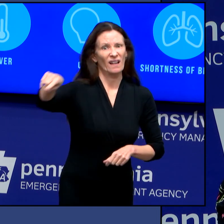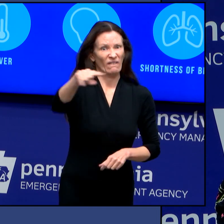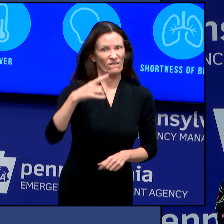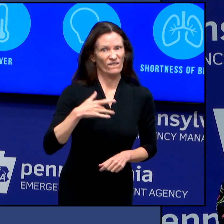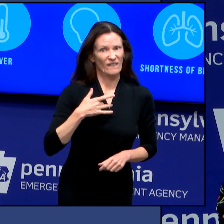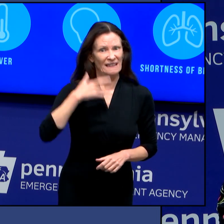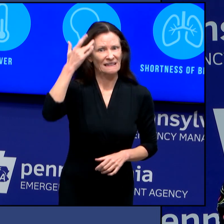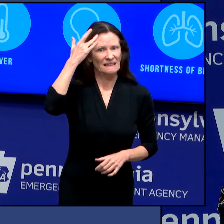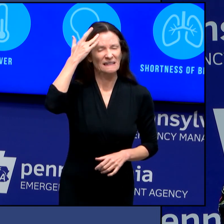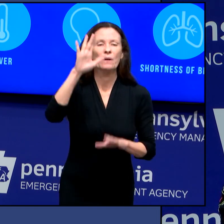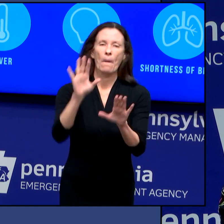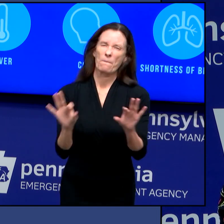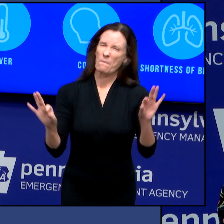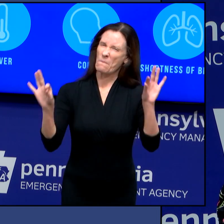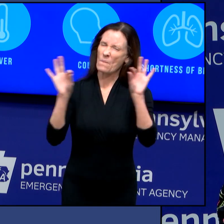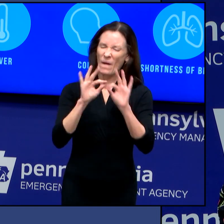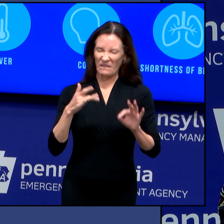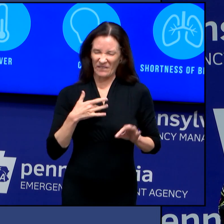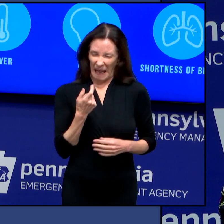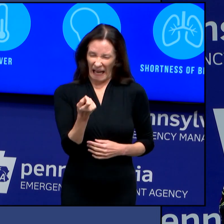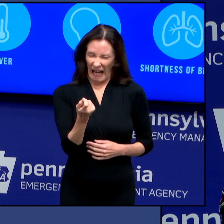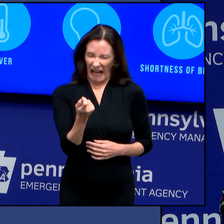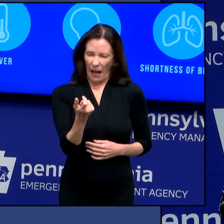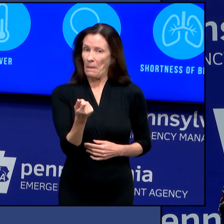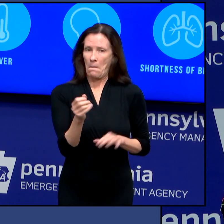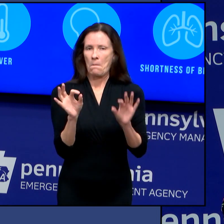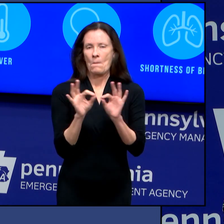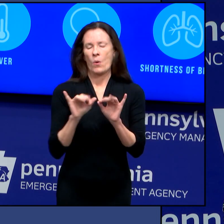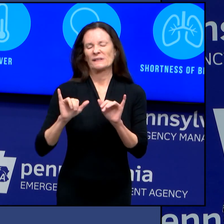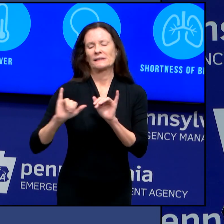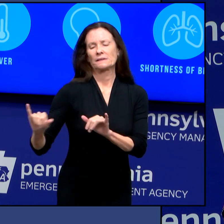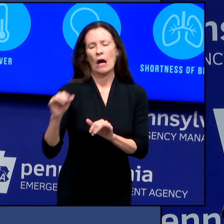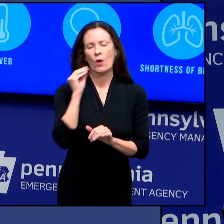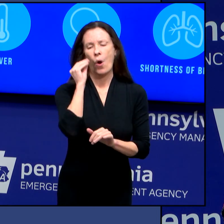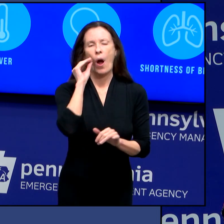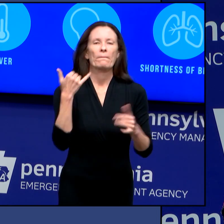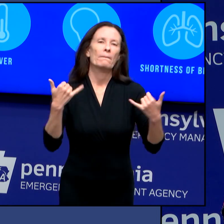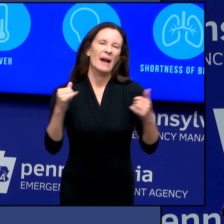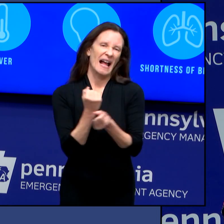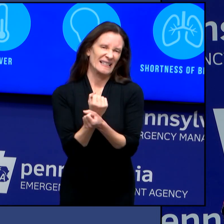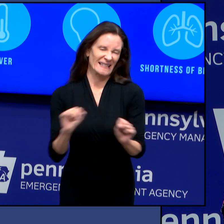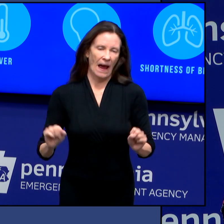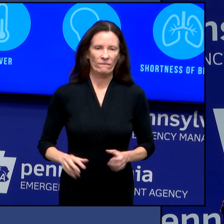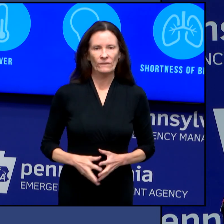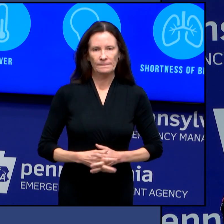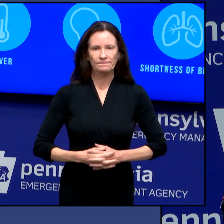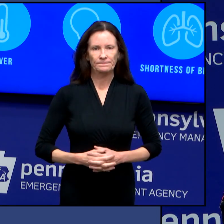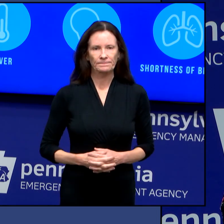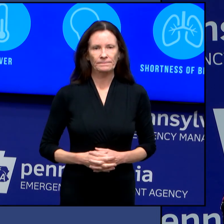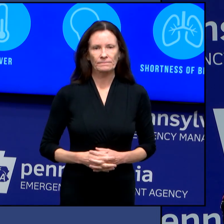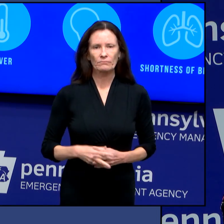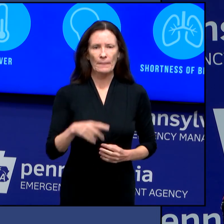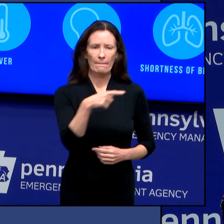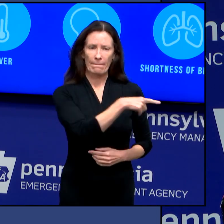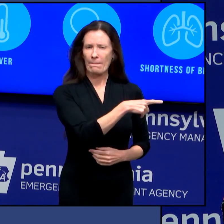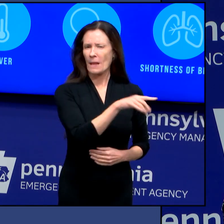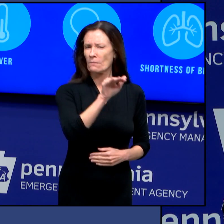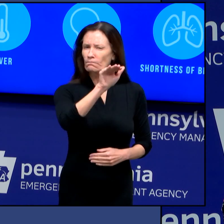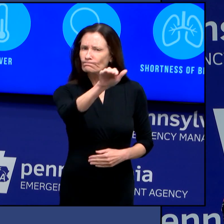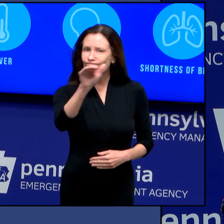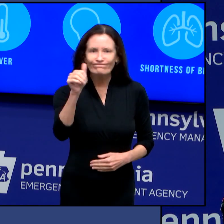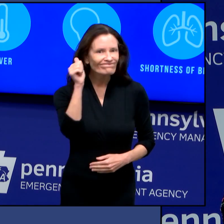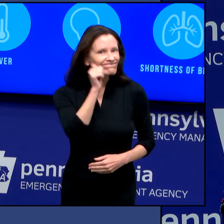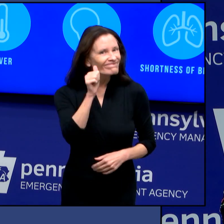Now, here are my daily reminders. Please wash your hands with soap and water for at least 20